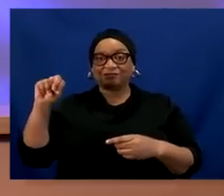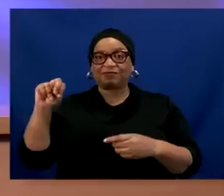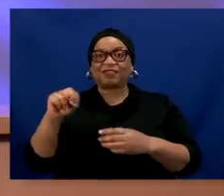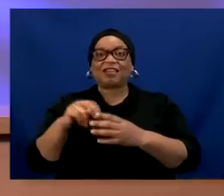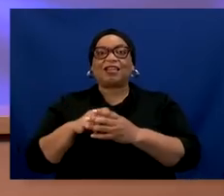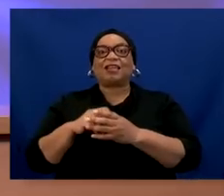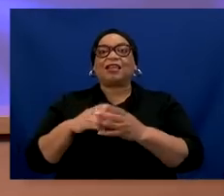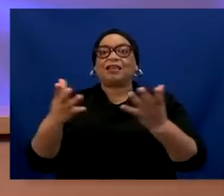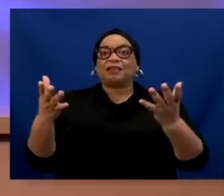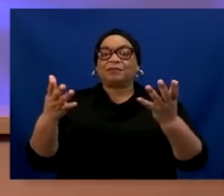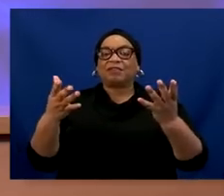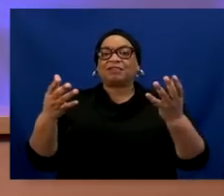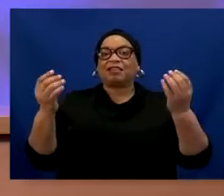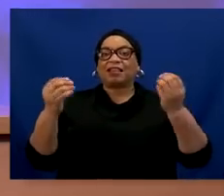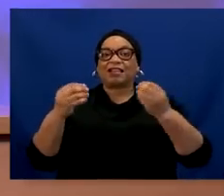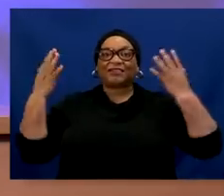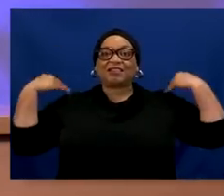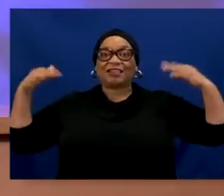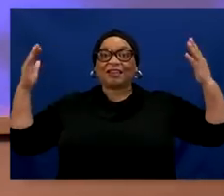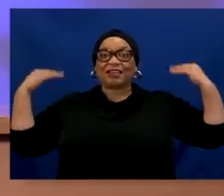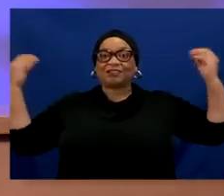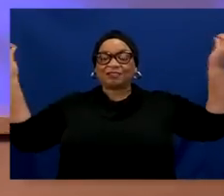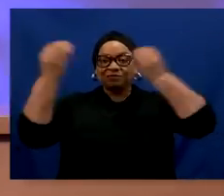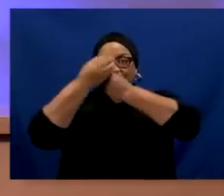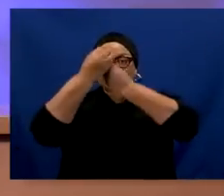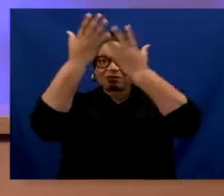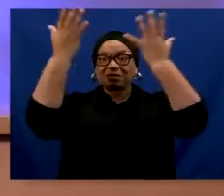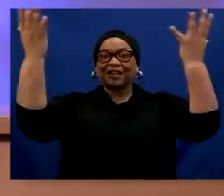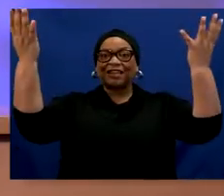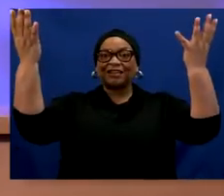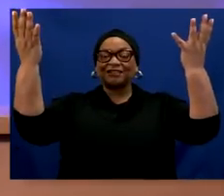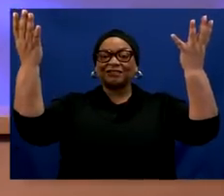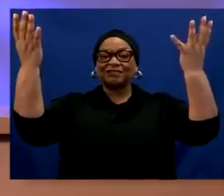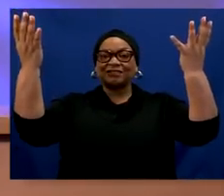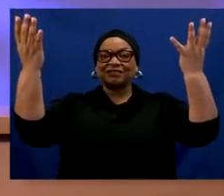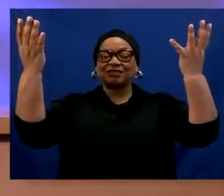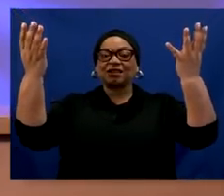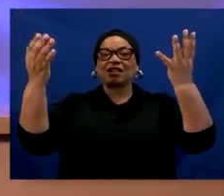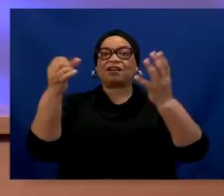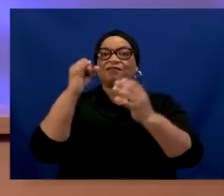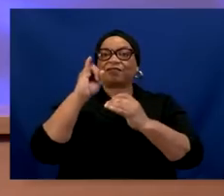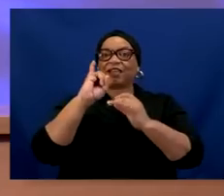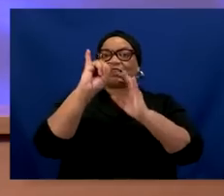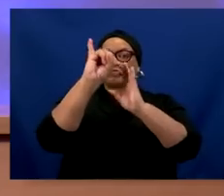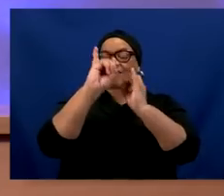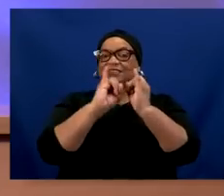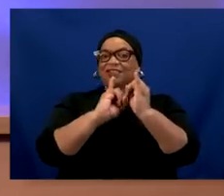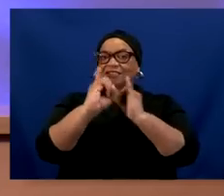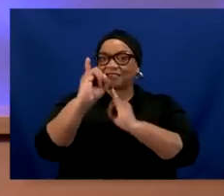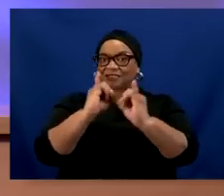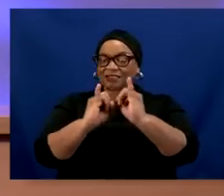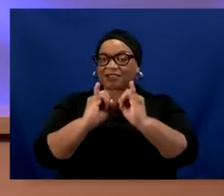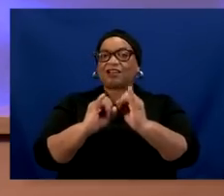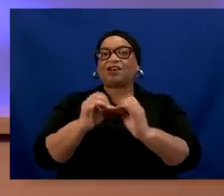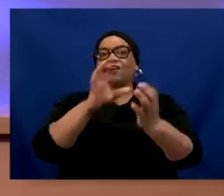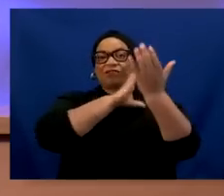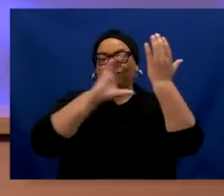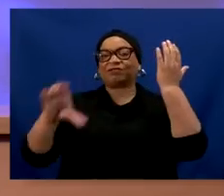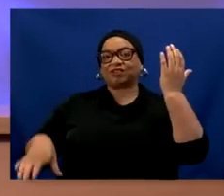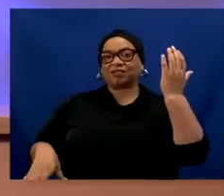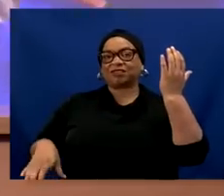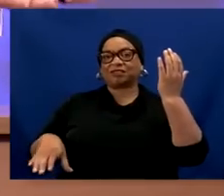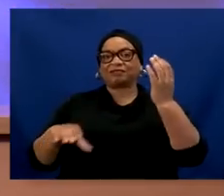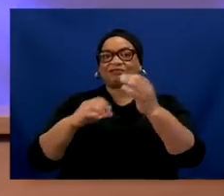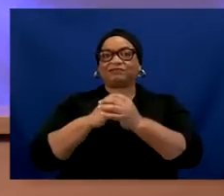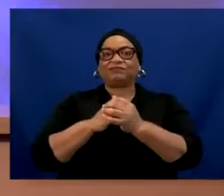word for the angelic announcement of the identity of in the birth of Christ, okay? It's the